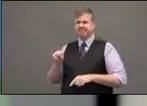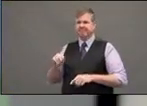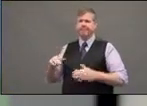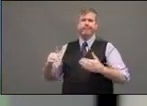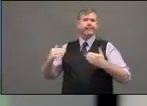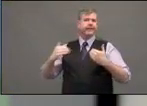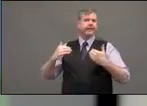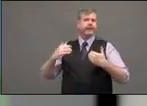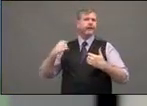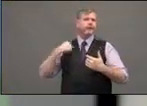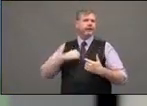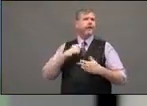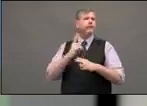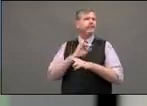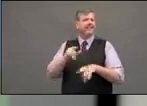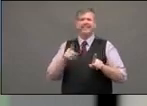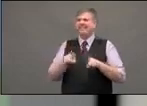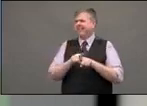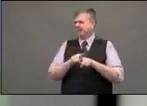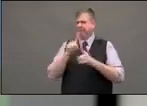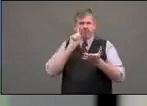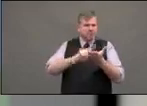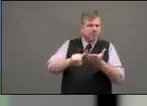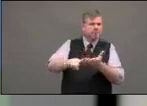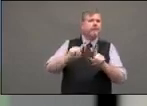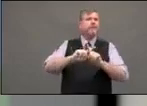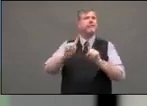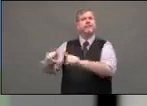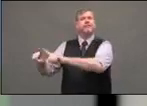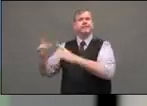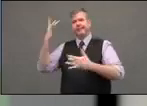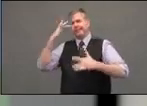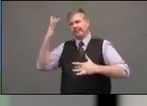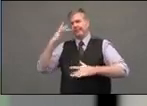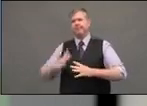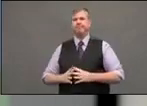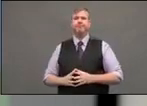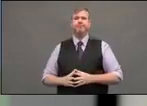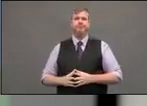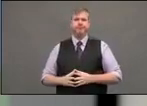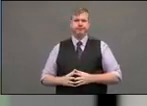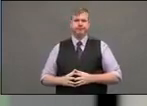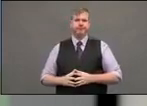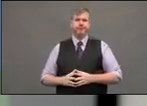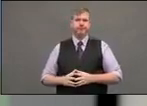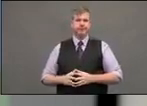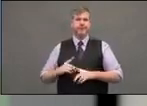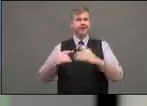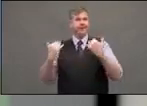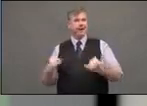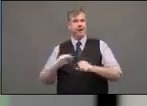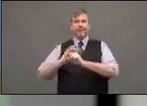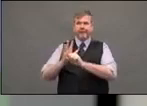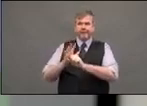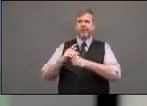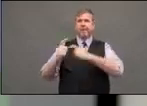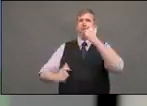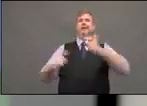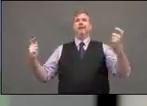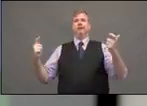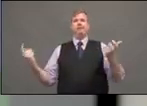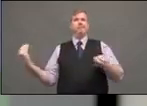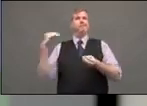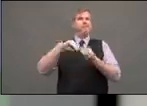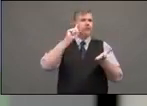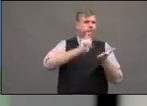scale. What we normally do is we'll have a single case or a handful of cases of public health concern, and we'll pull in our big team within